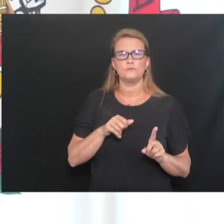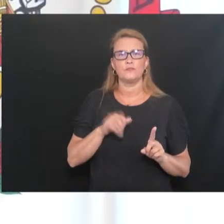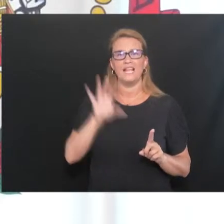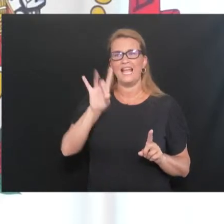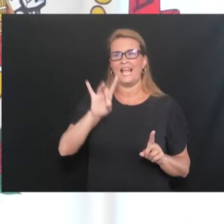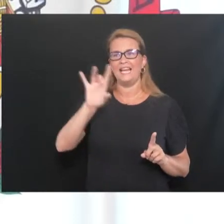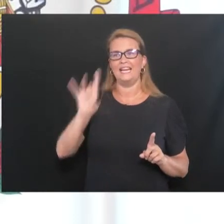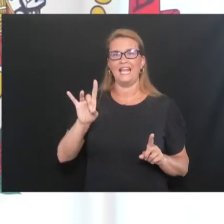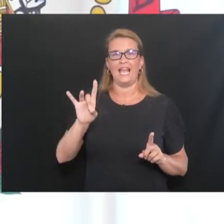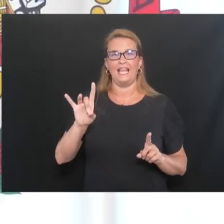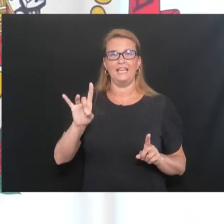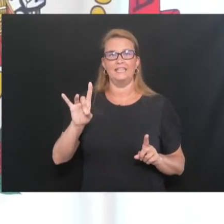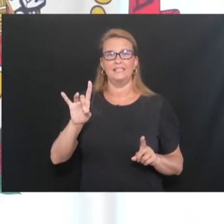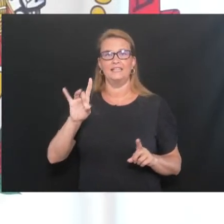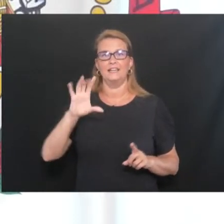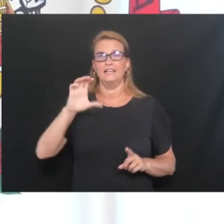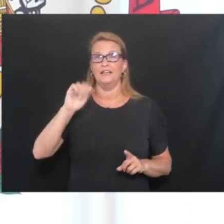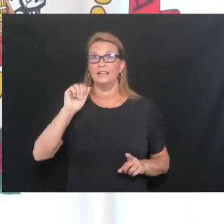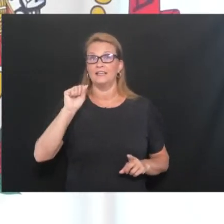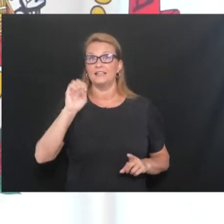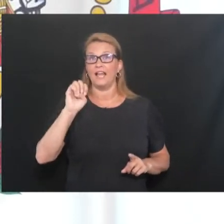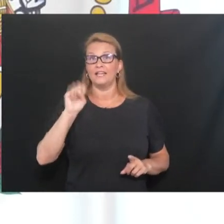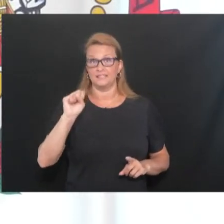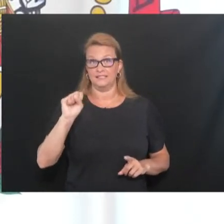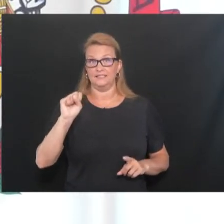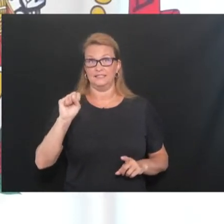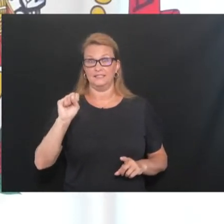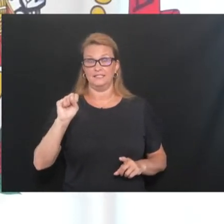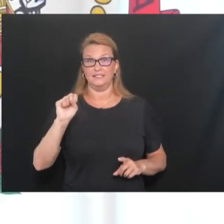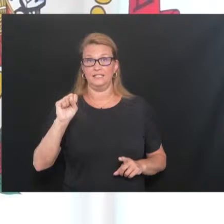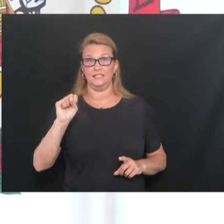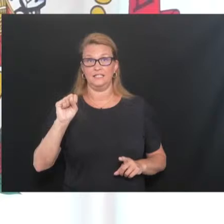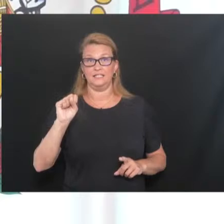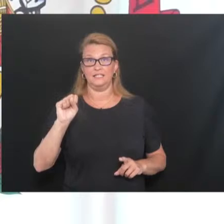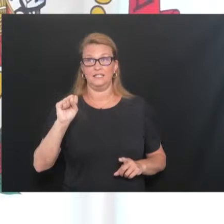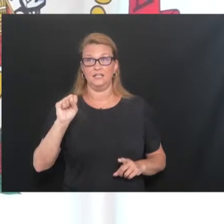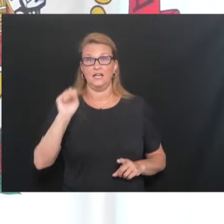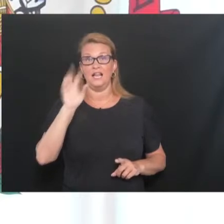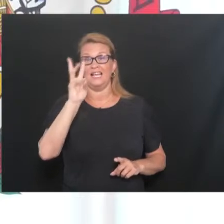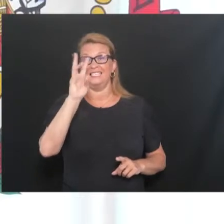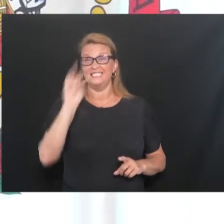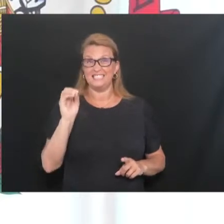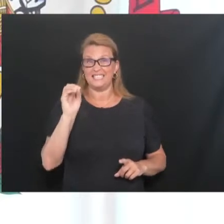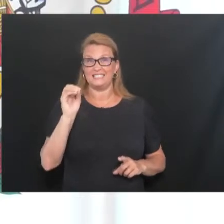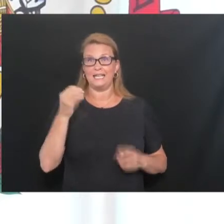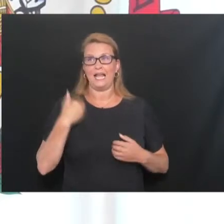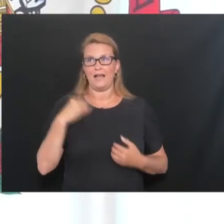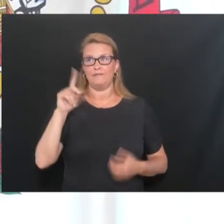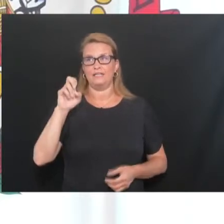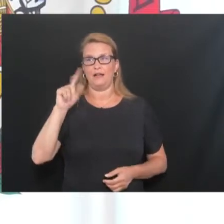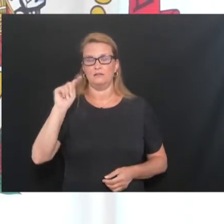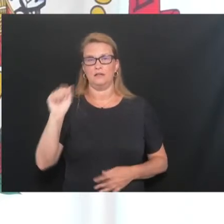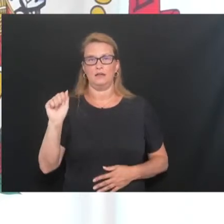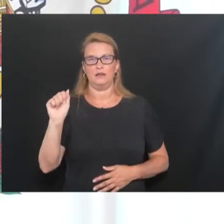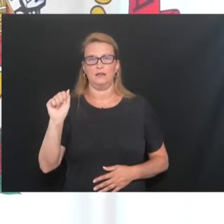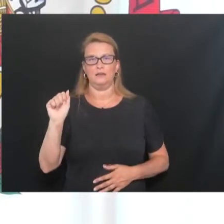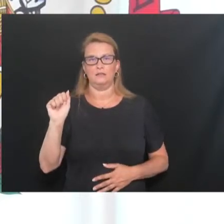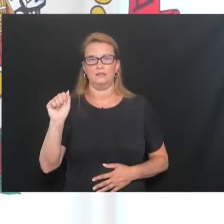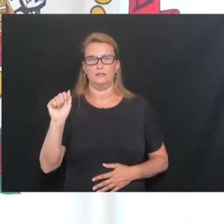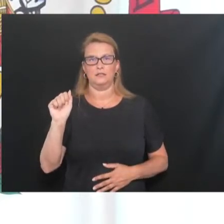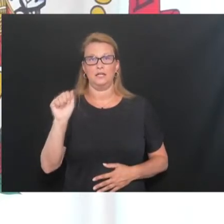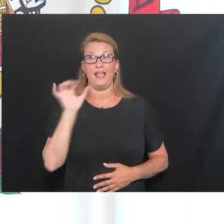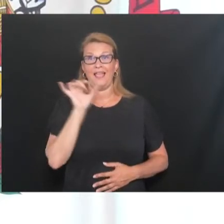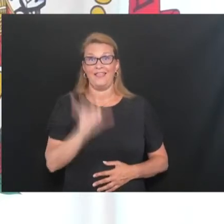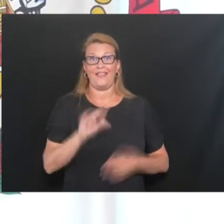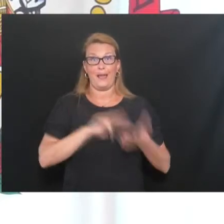88 cases of COVID that came in, the last 88 that came in, 60 of them were the Delta variant. So the